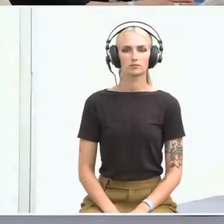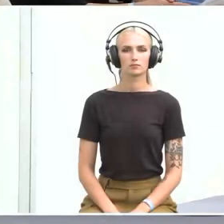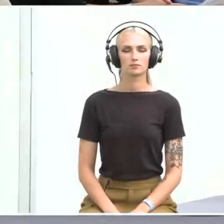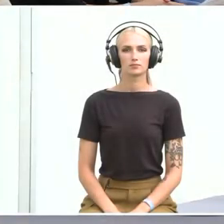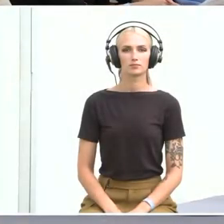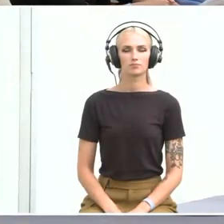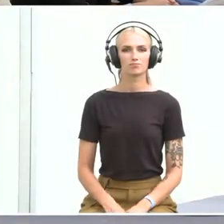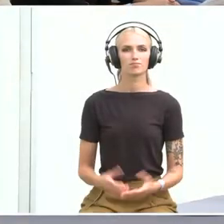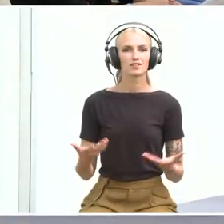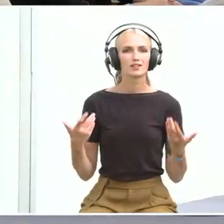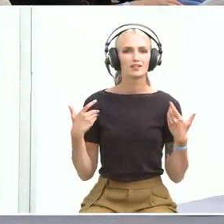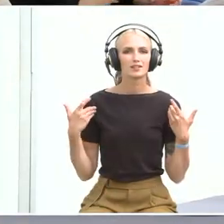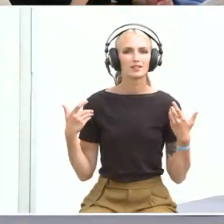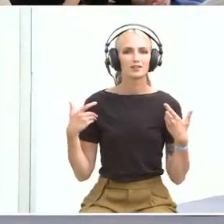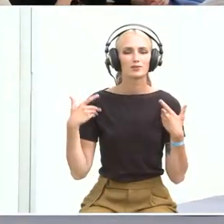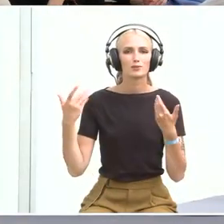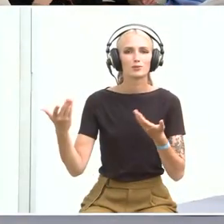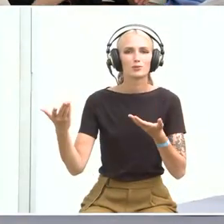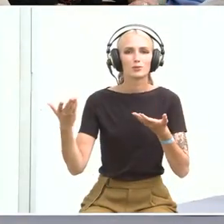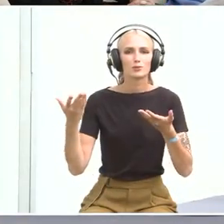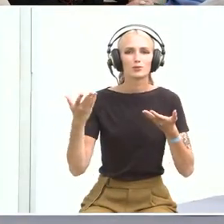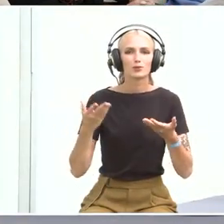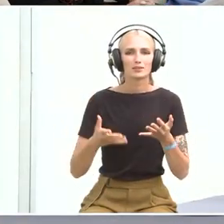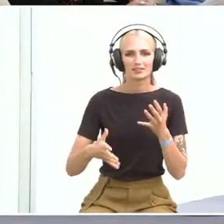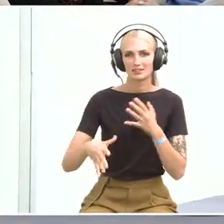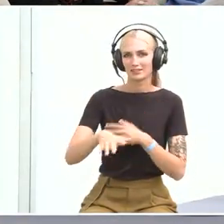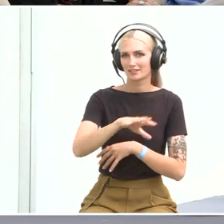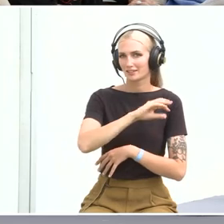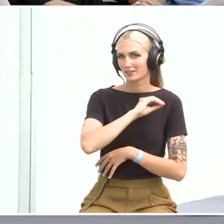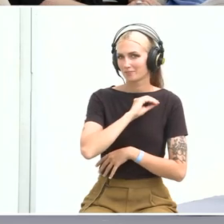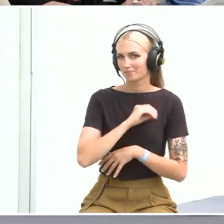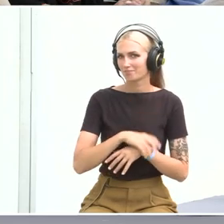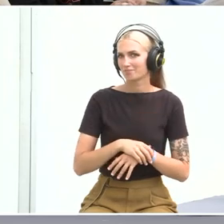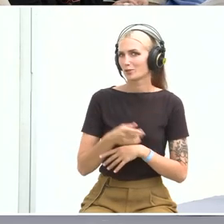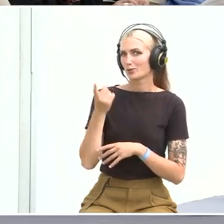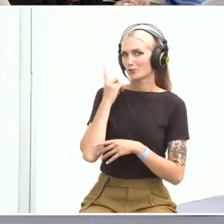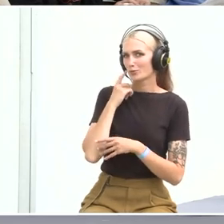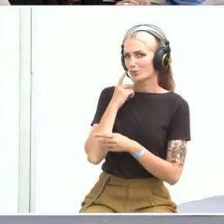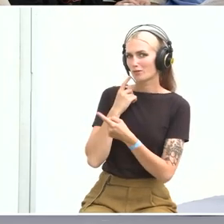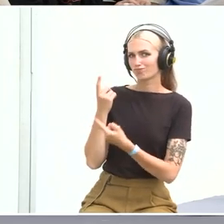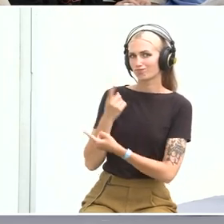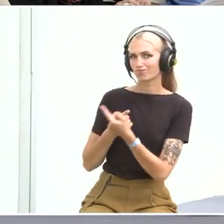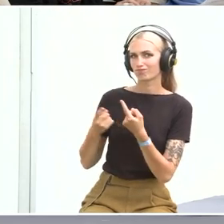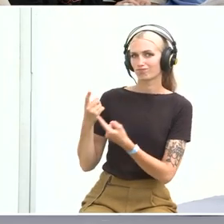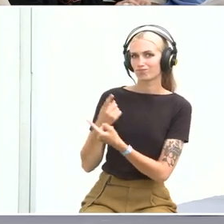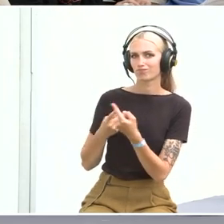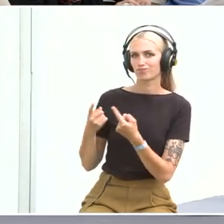Very, very welcome, everyone. I hear discussions have already started, and